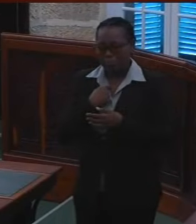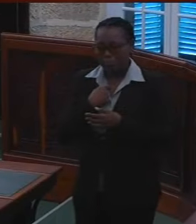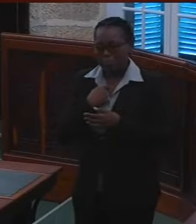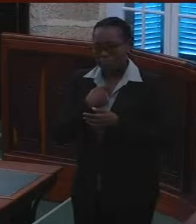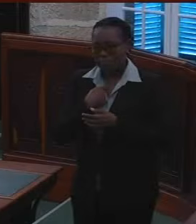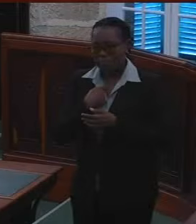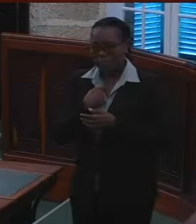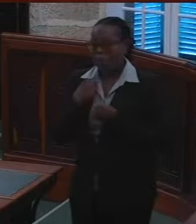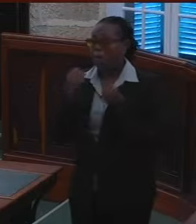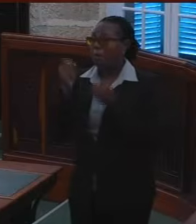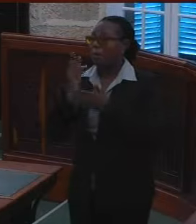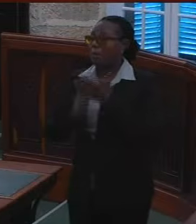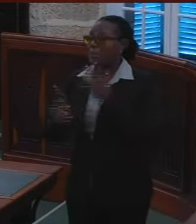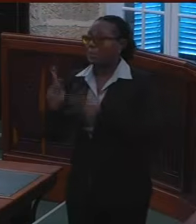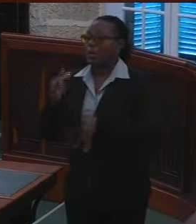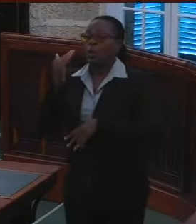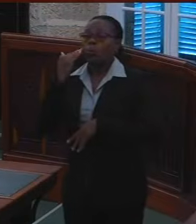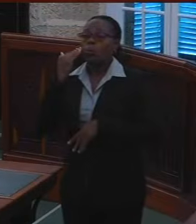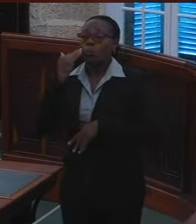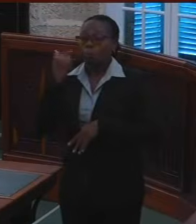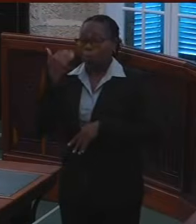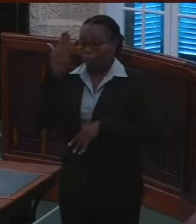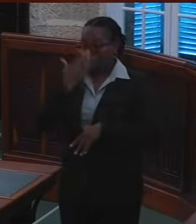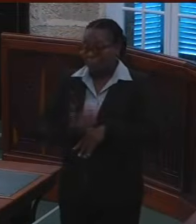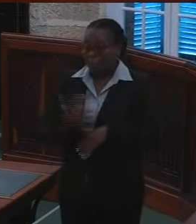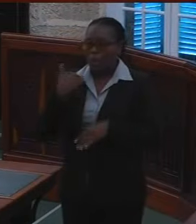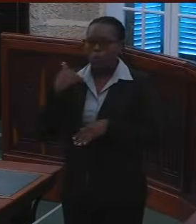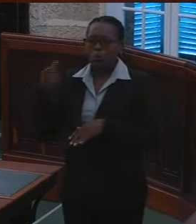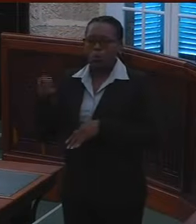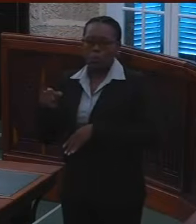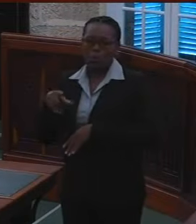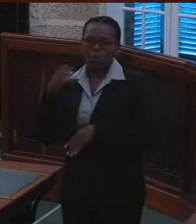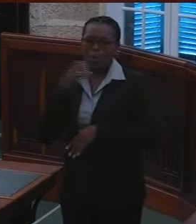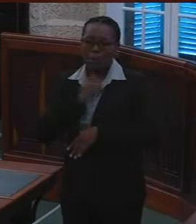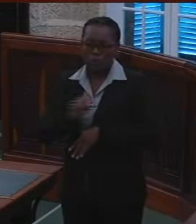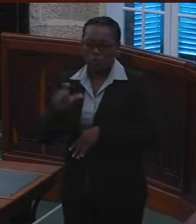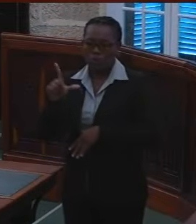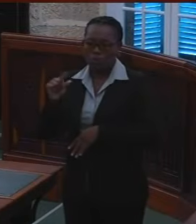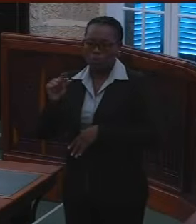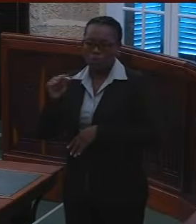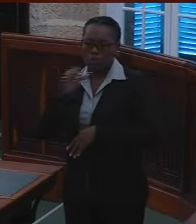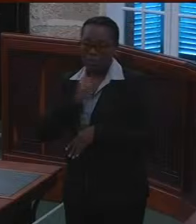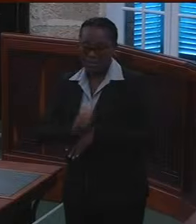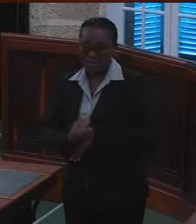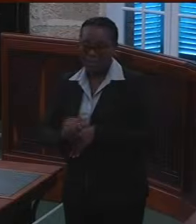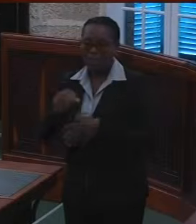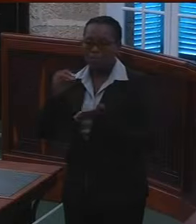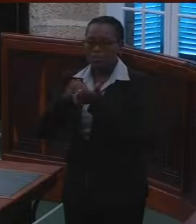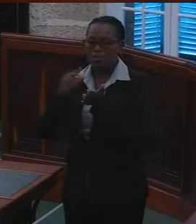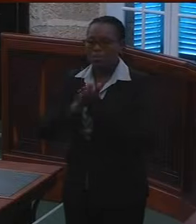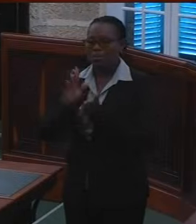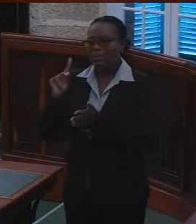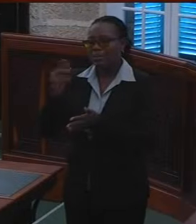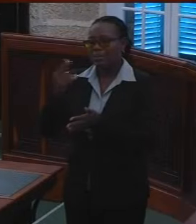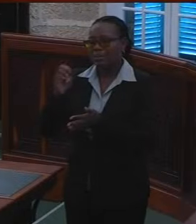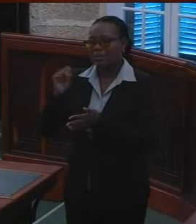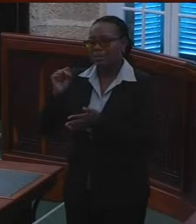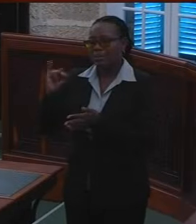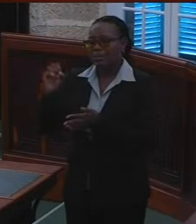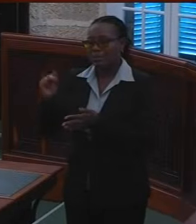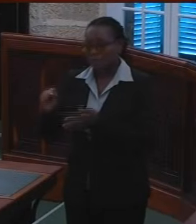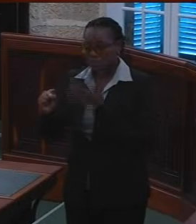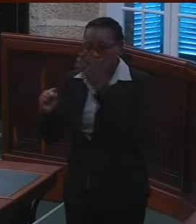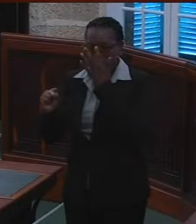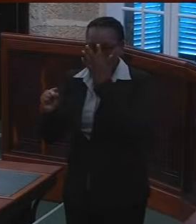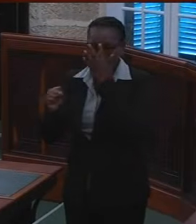would have known me know that I wrote my thesis at 21 years old, 22 years old, whatever. My master's dissertation on